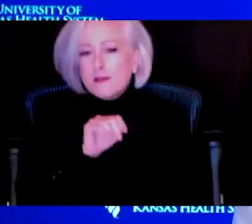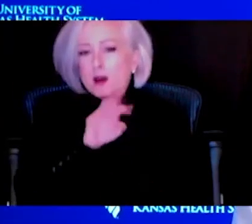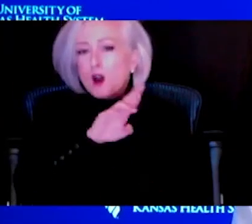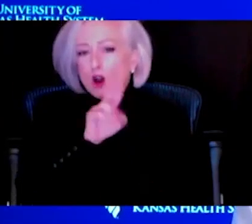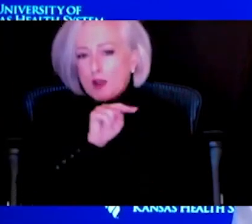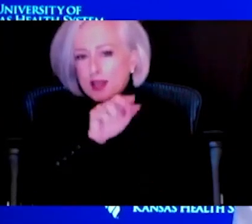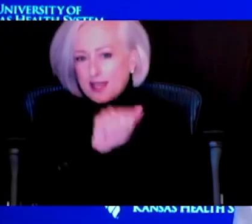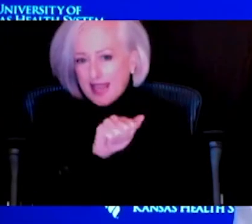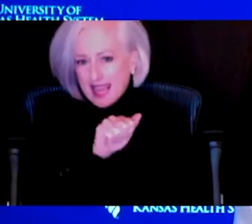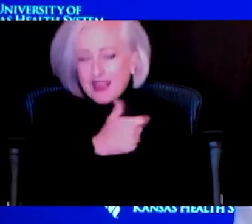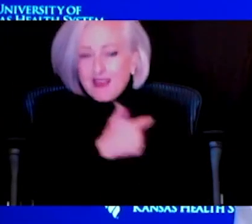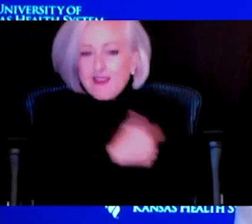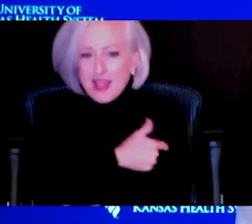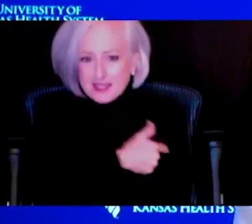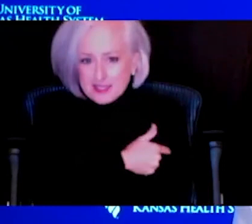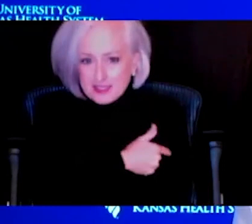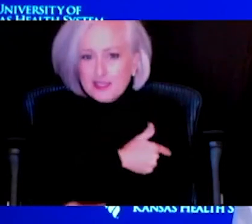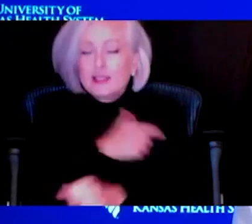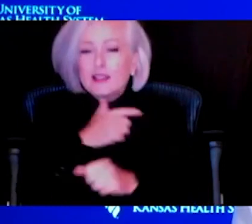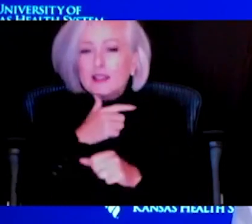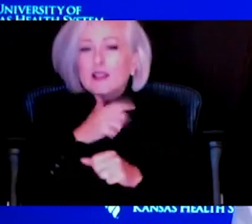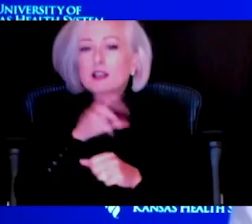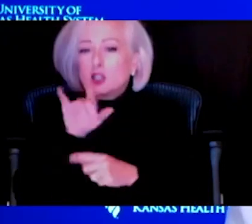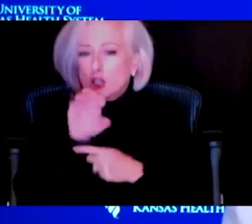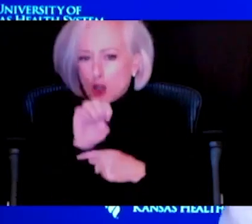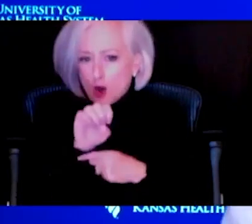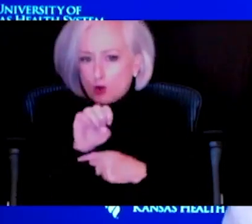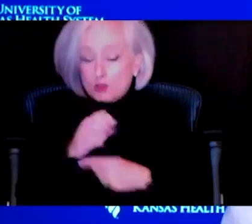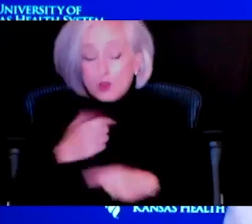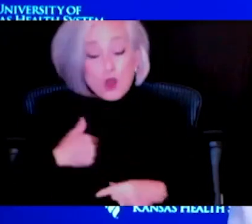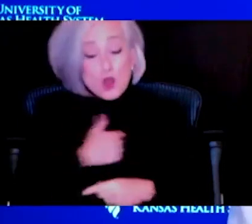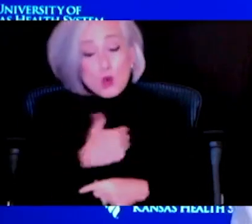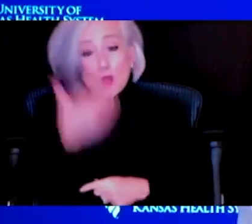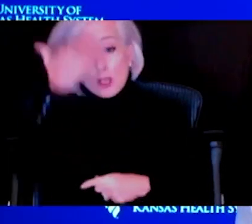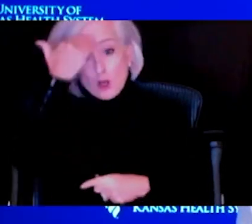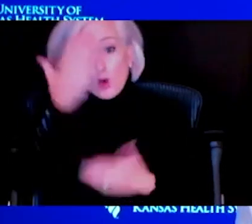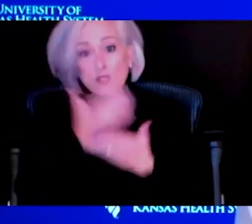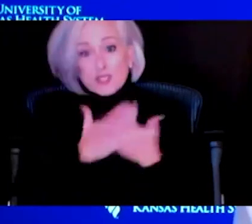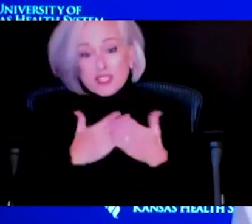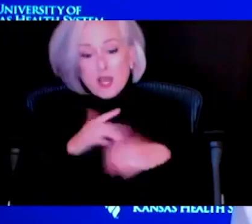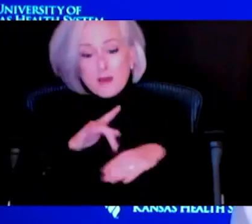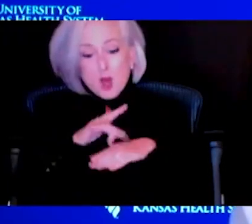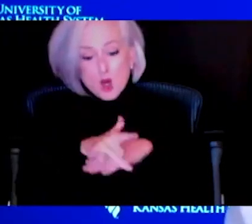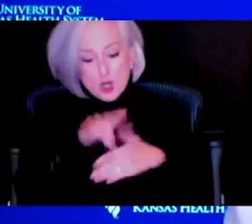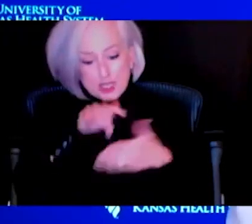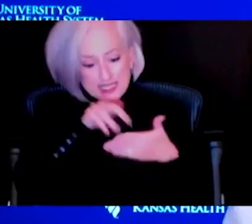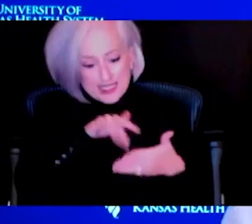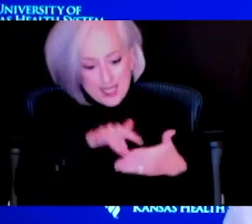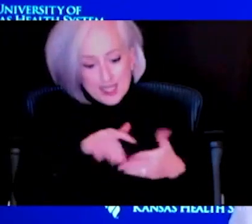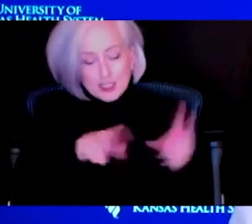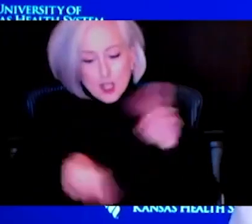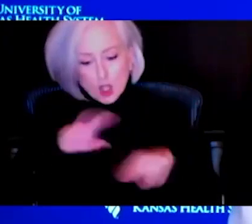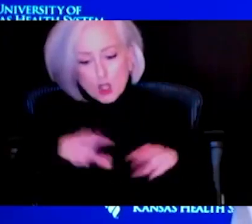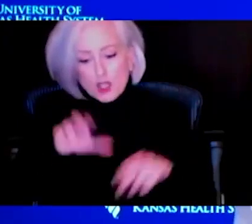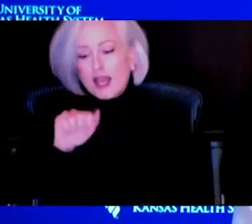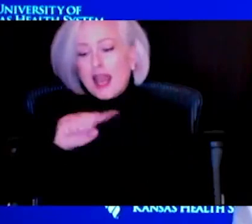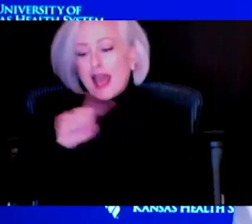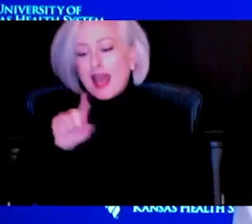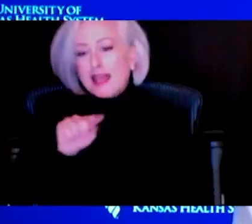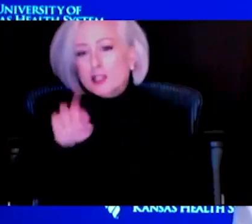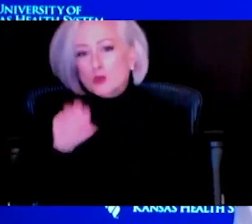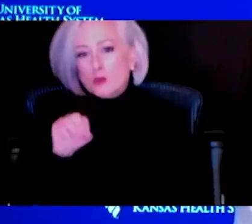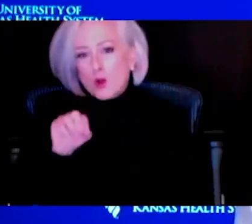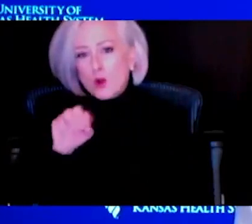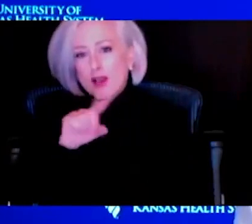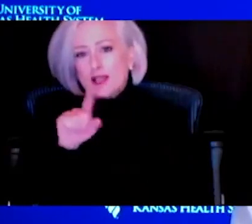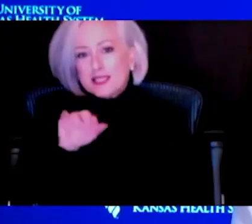mRNA vaccine platform dosing. We know that there are some early studies looking at AstraZeneca and then getting Pfizer dose,